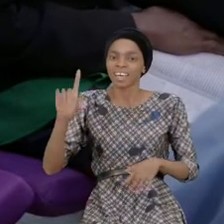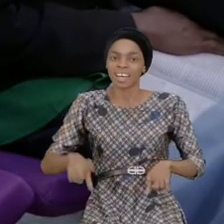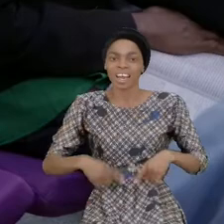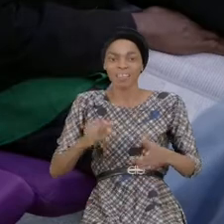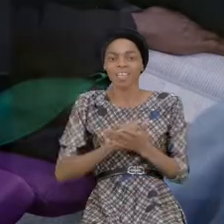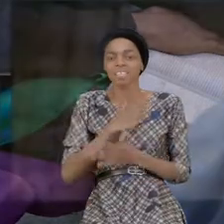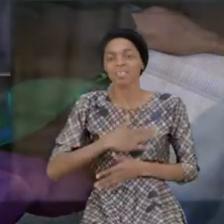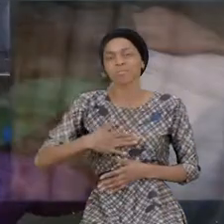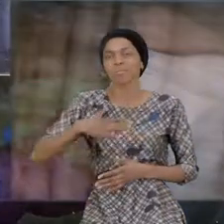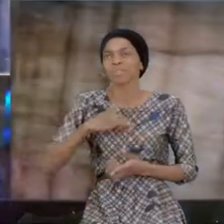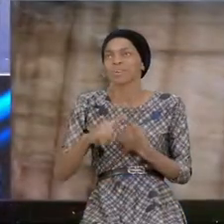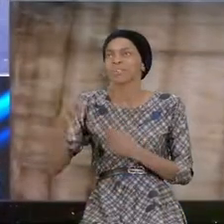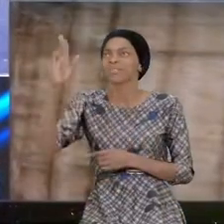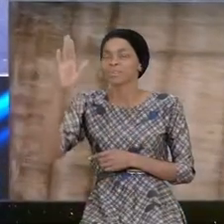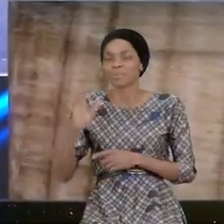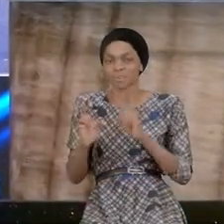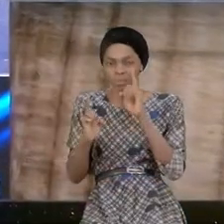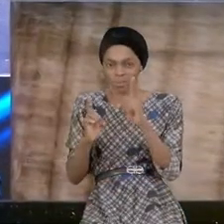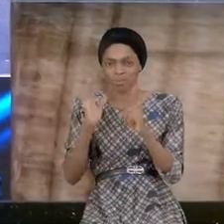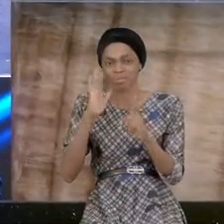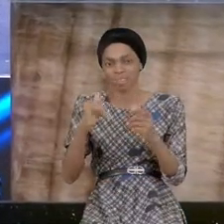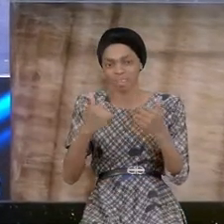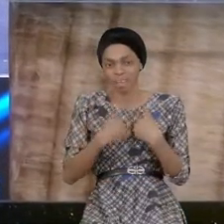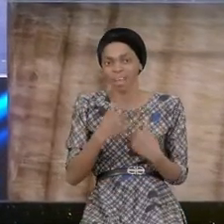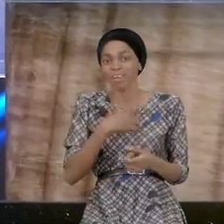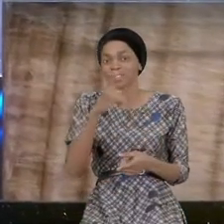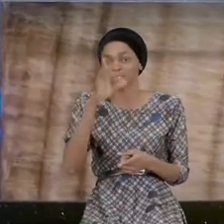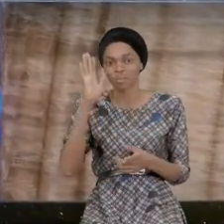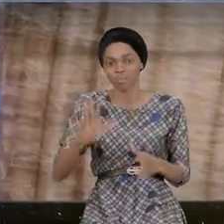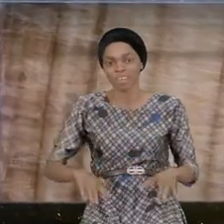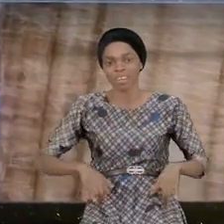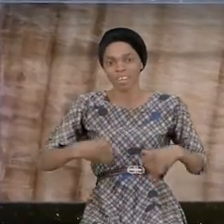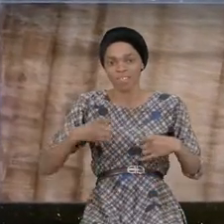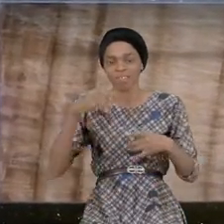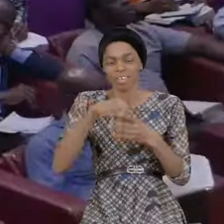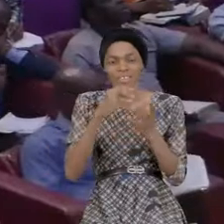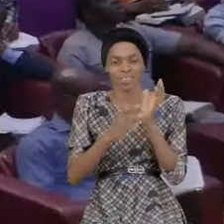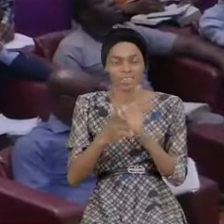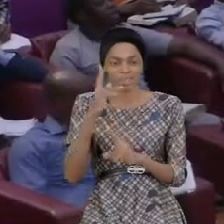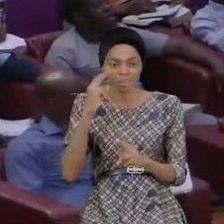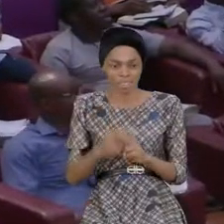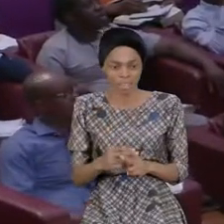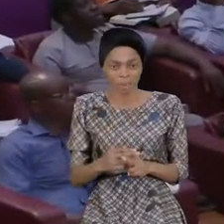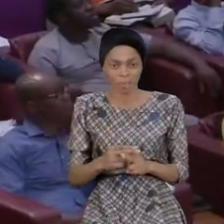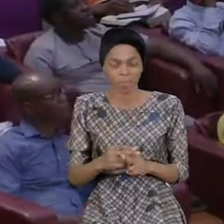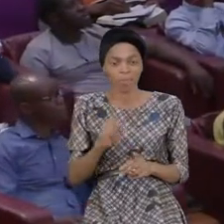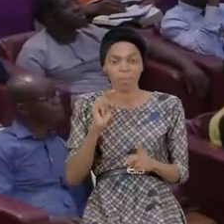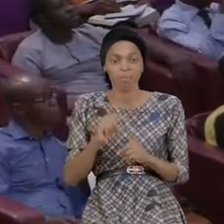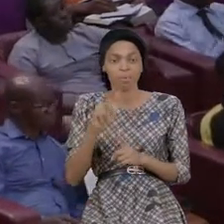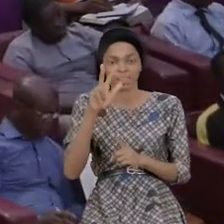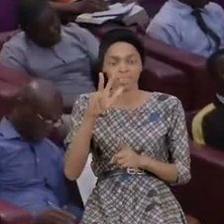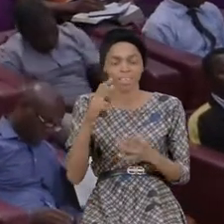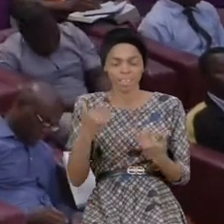unto God, you will have, you will demonstrate in Jesus' name. Point number